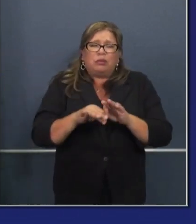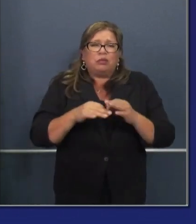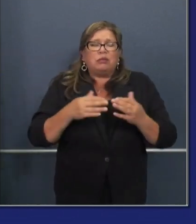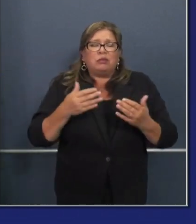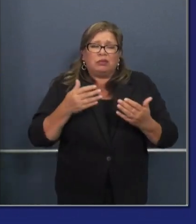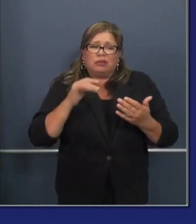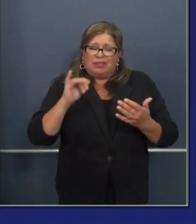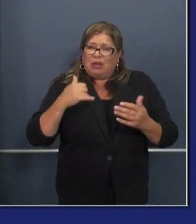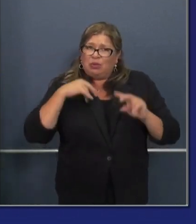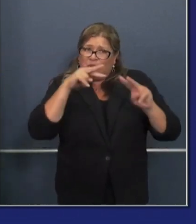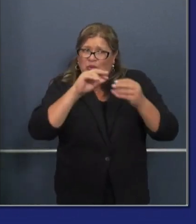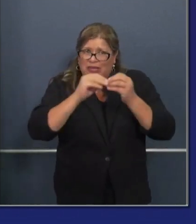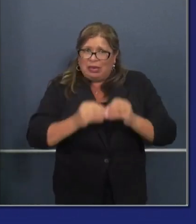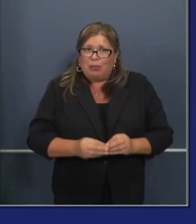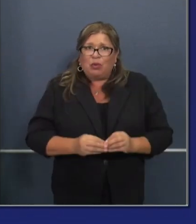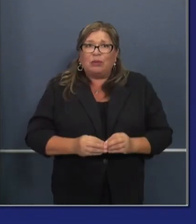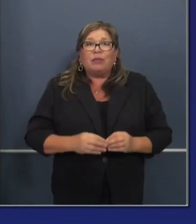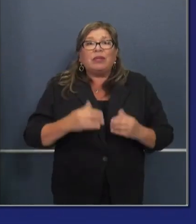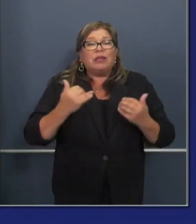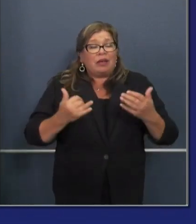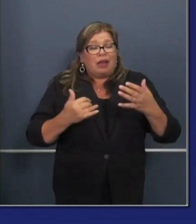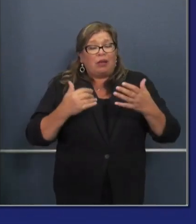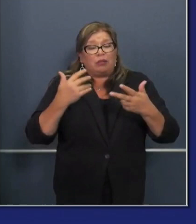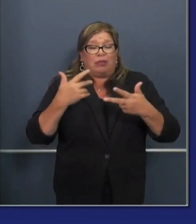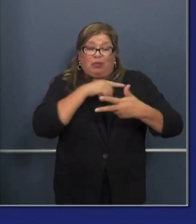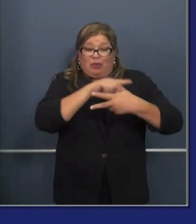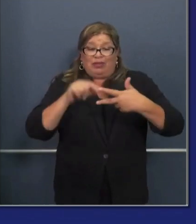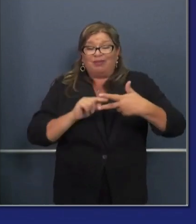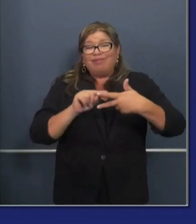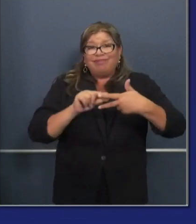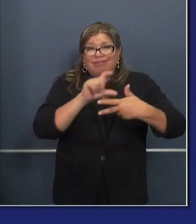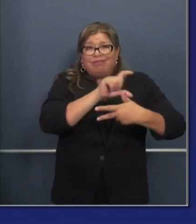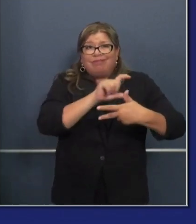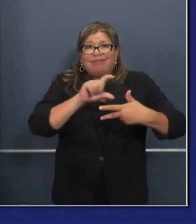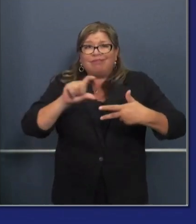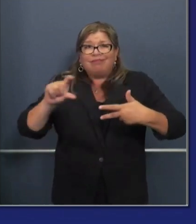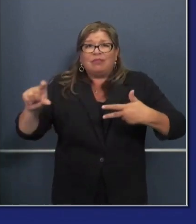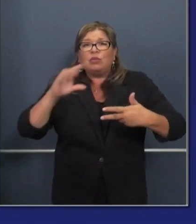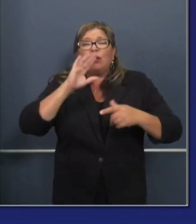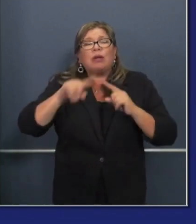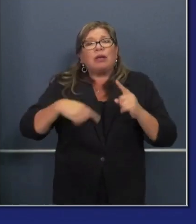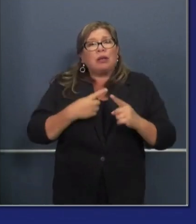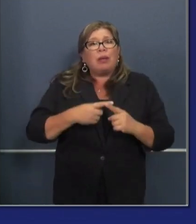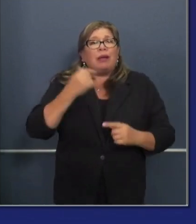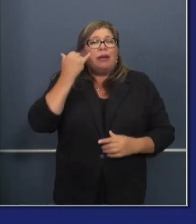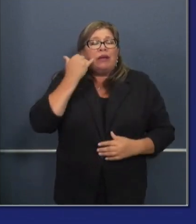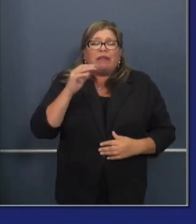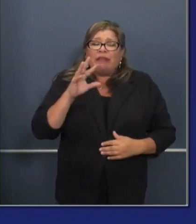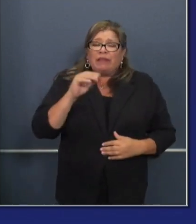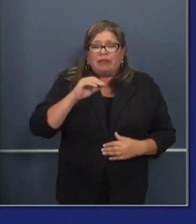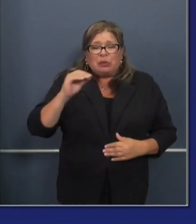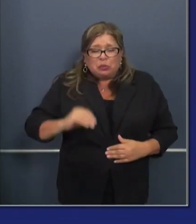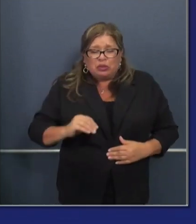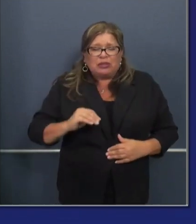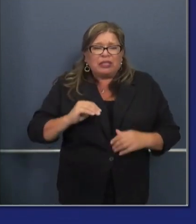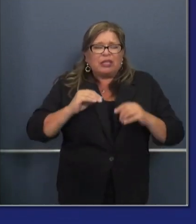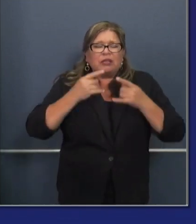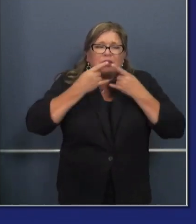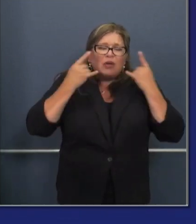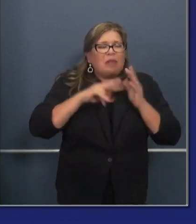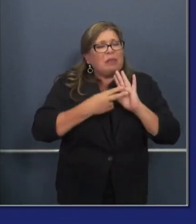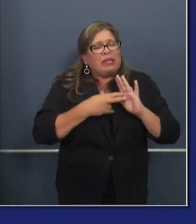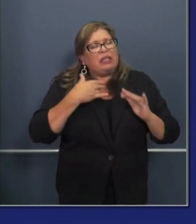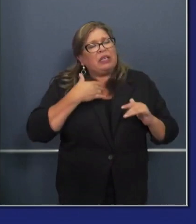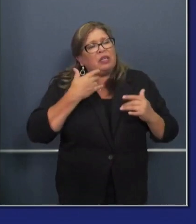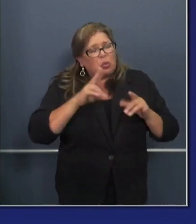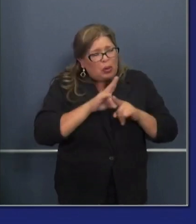So that's a combination of remaining physically distanced, wearing your face covering, frankly, staying at home as much as you can,